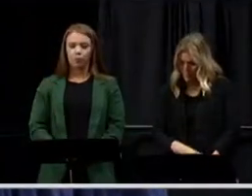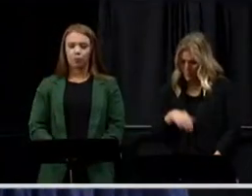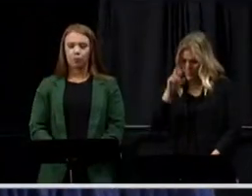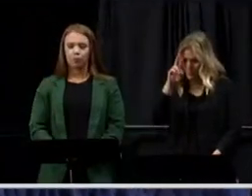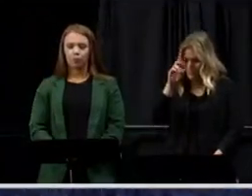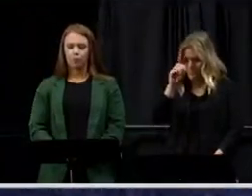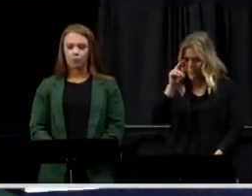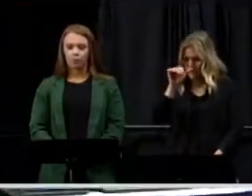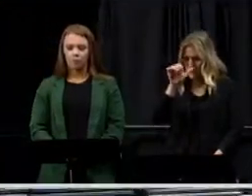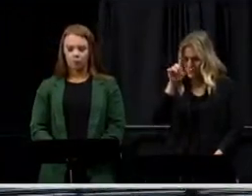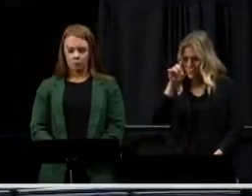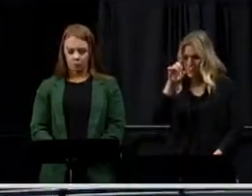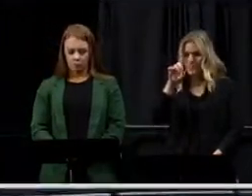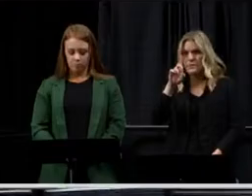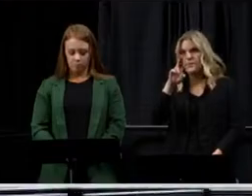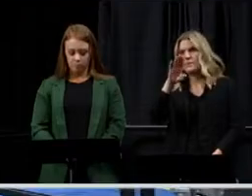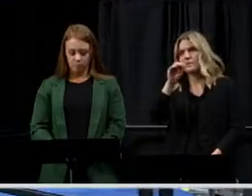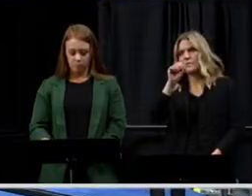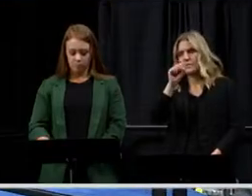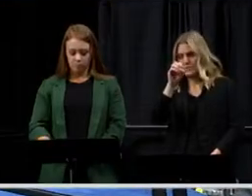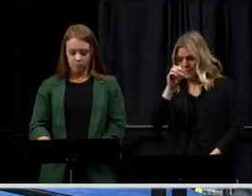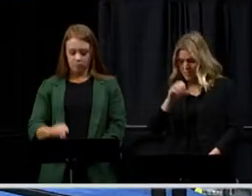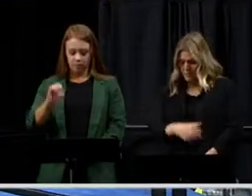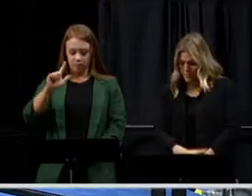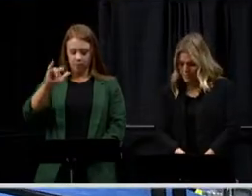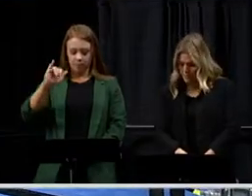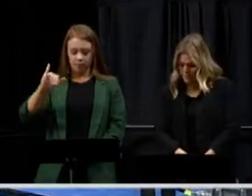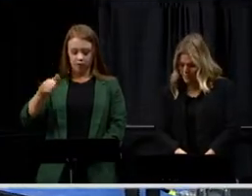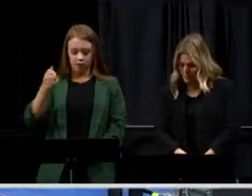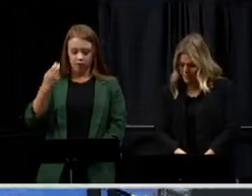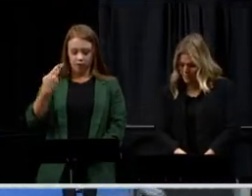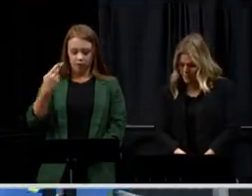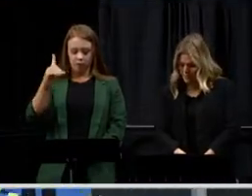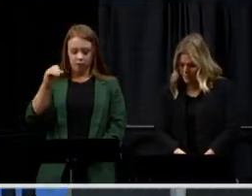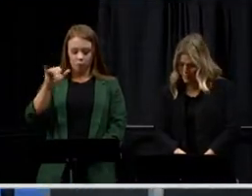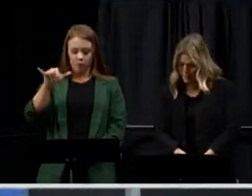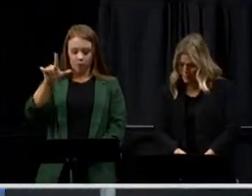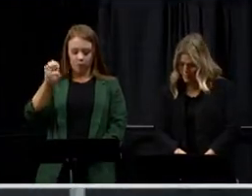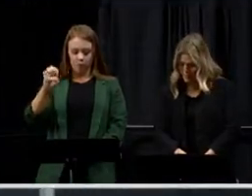Ronald Eugene DeBose. Elijah Michael Doyle.